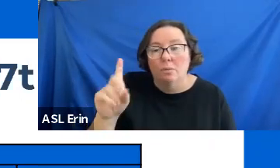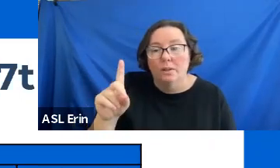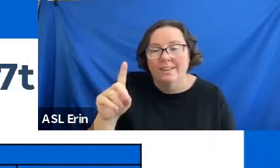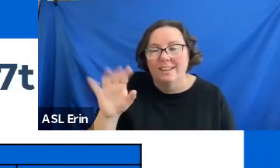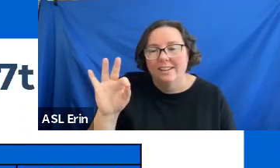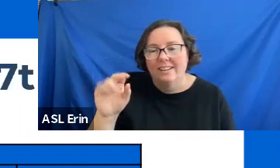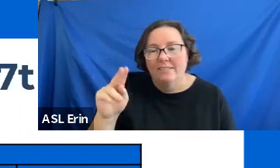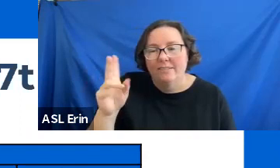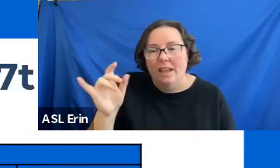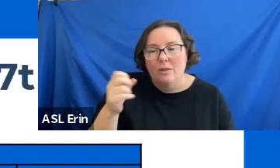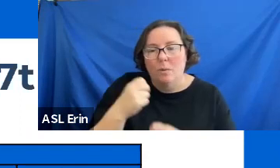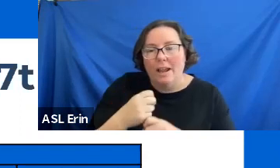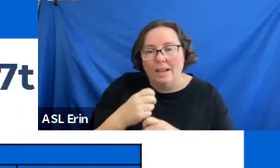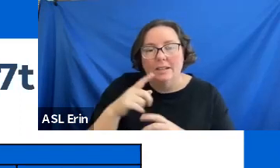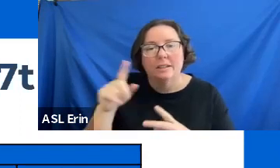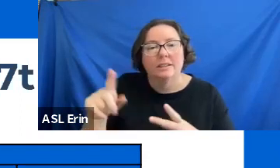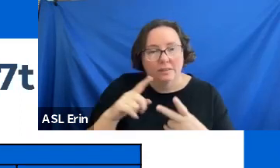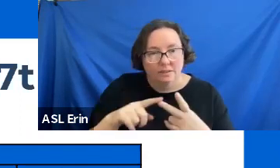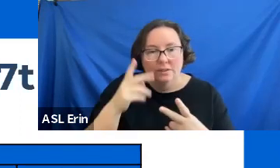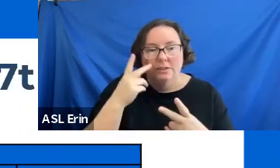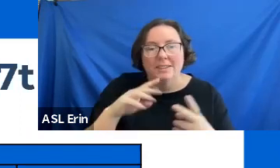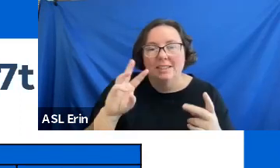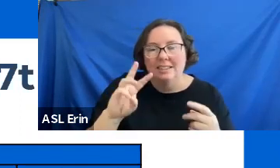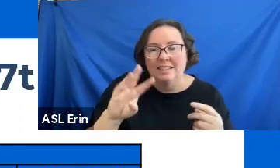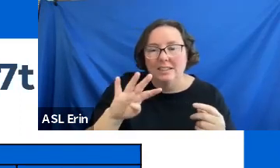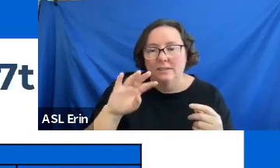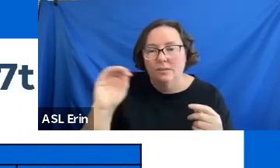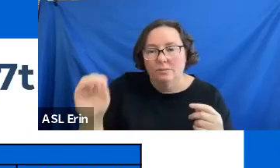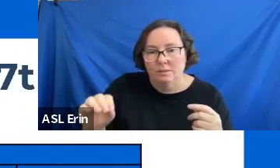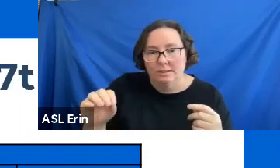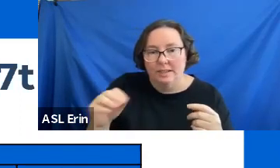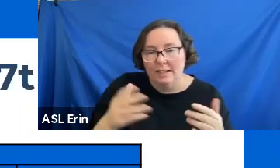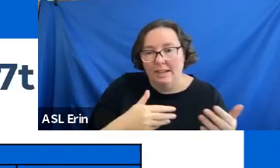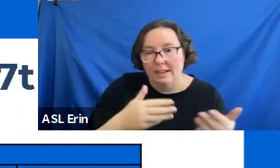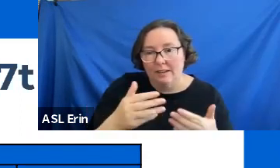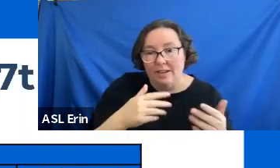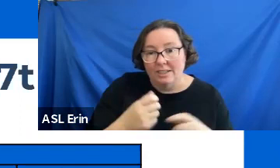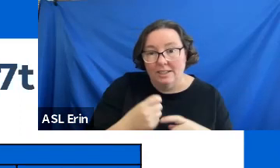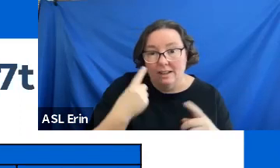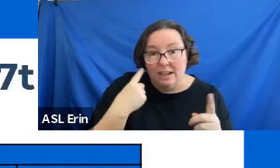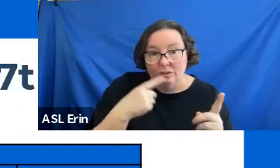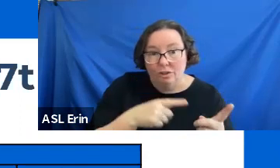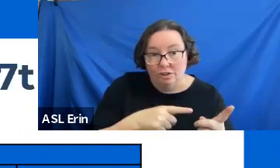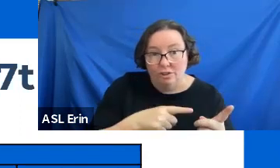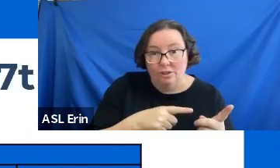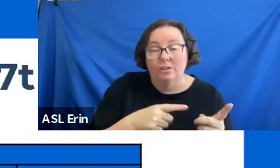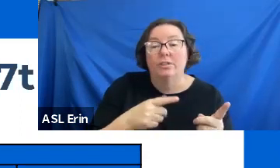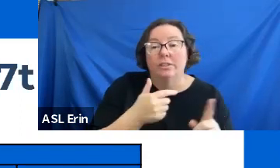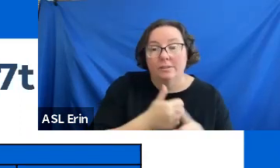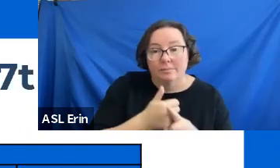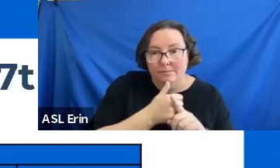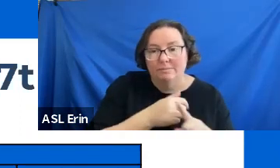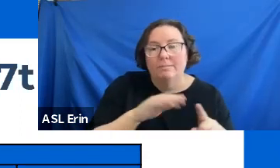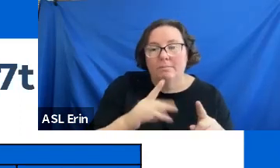see similarly 64% of the invitees last year were